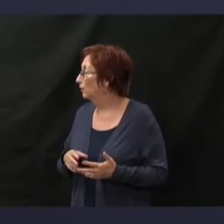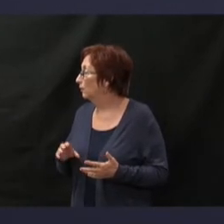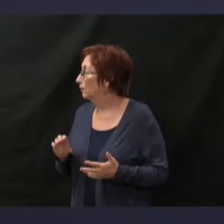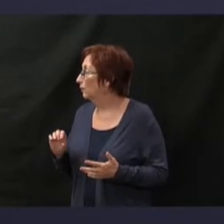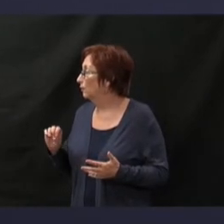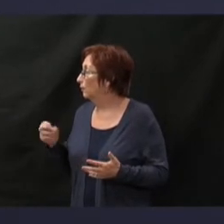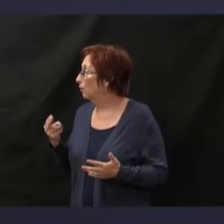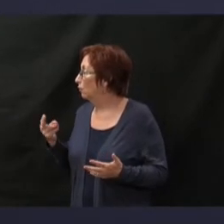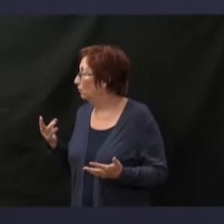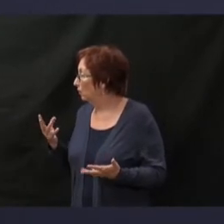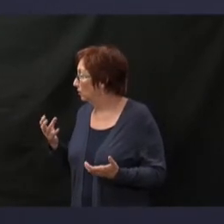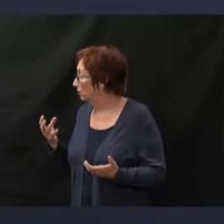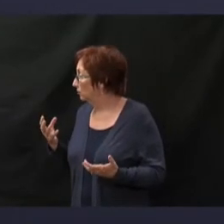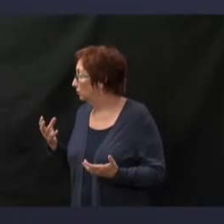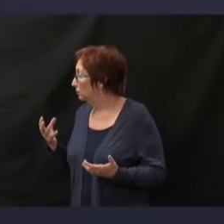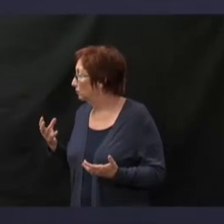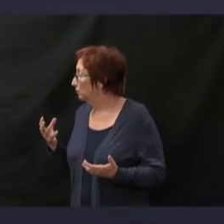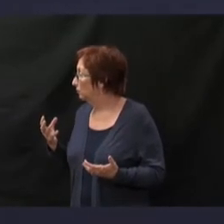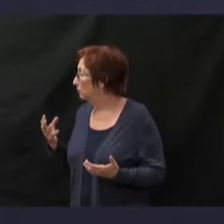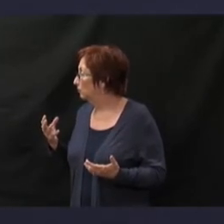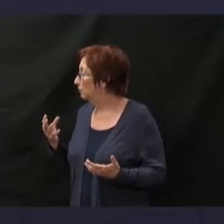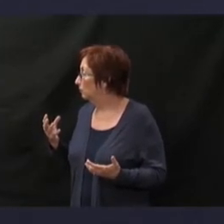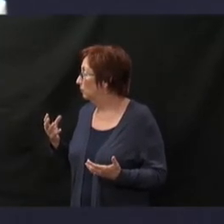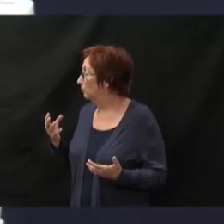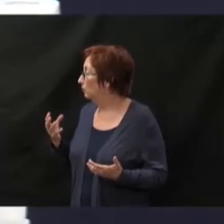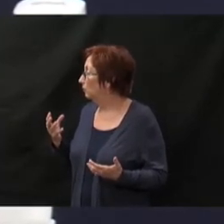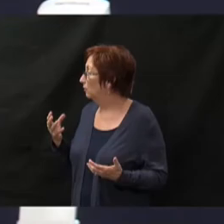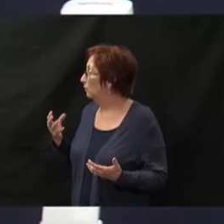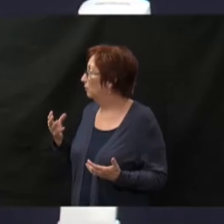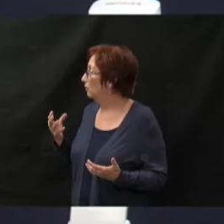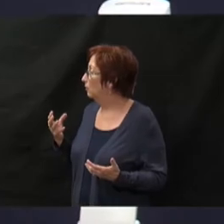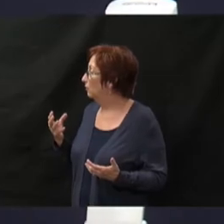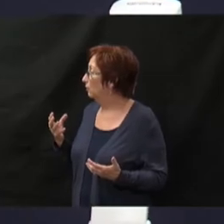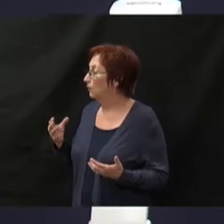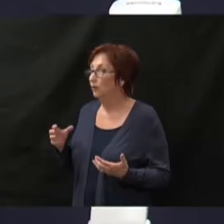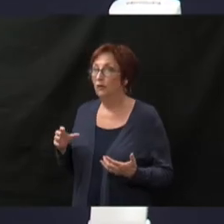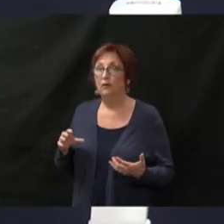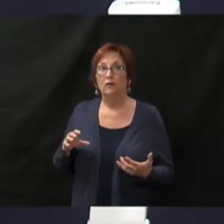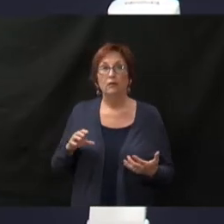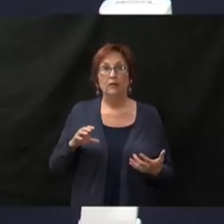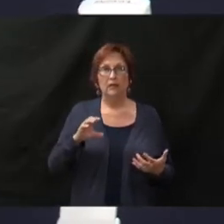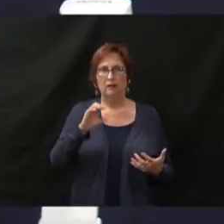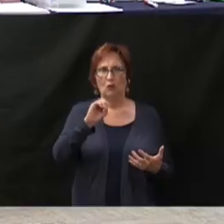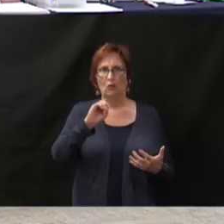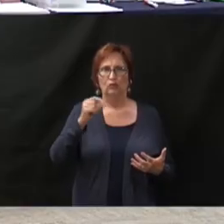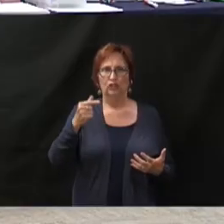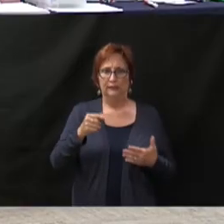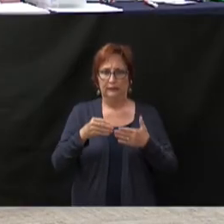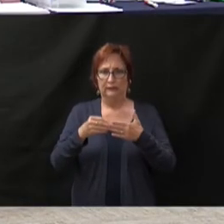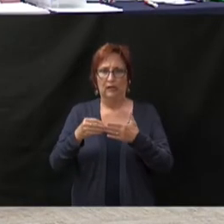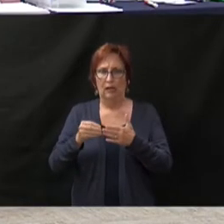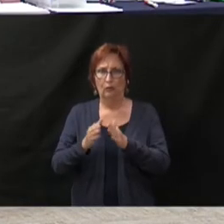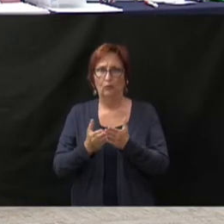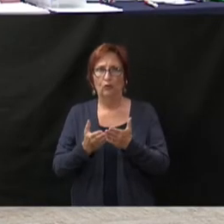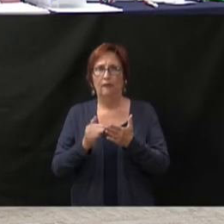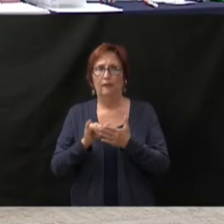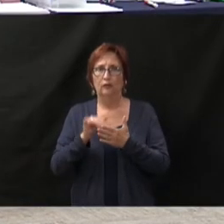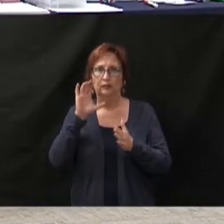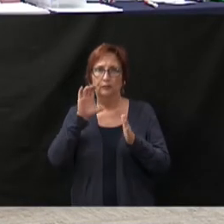do you want to show it? Gentle Cindy, in the Orton Gillingham guide, there's a picture too in